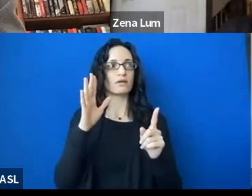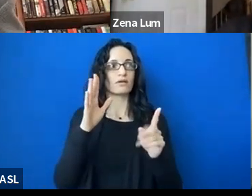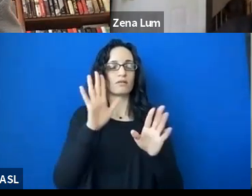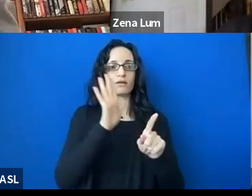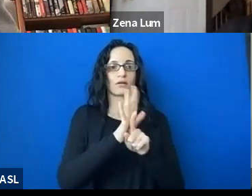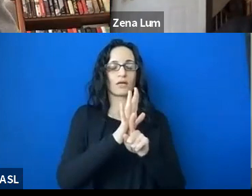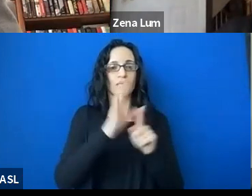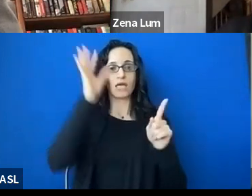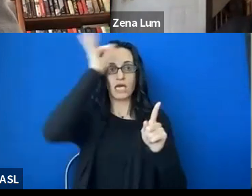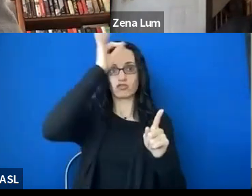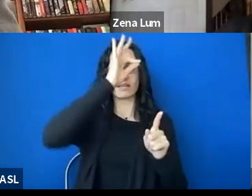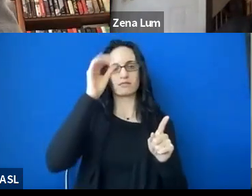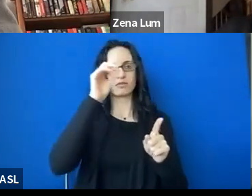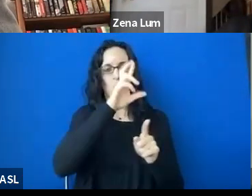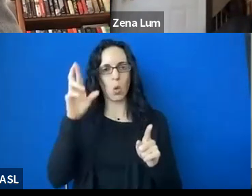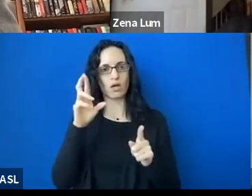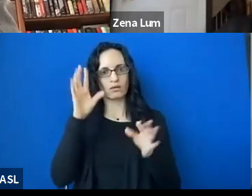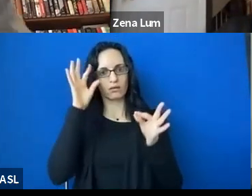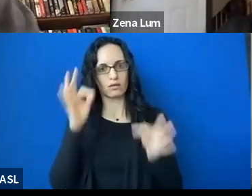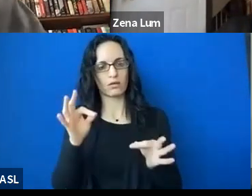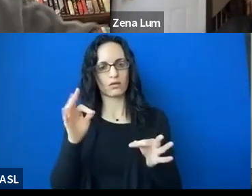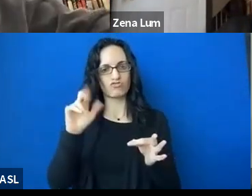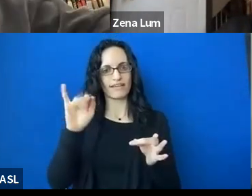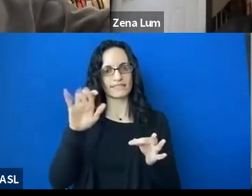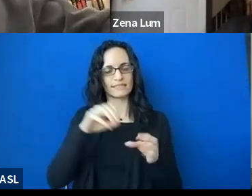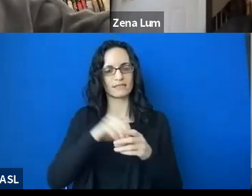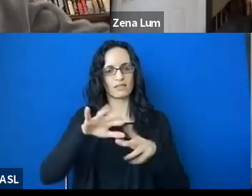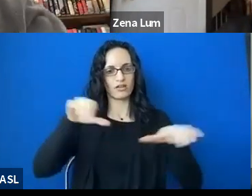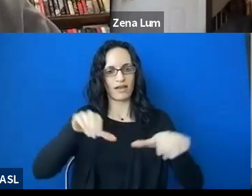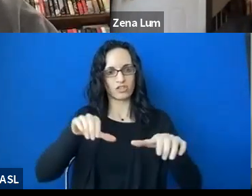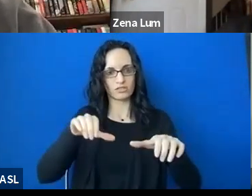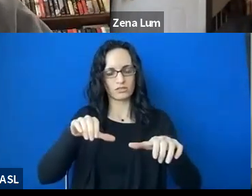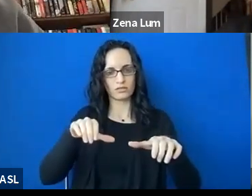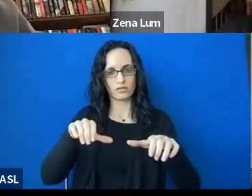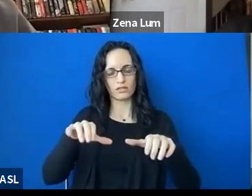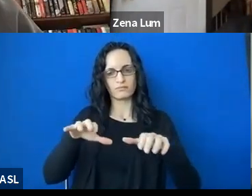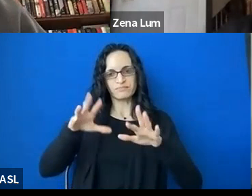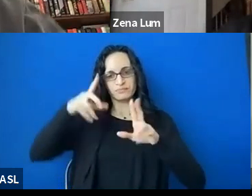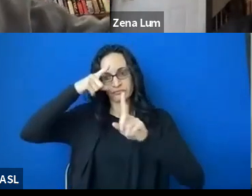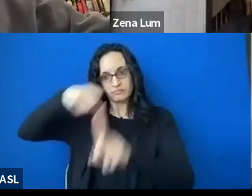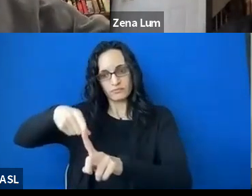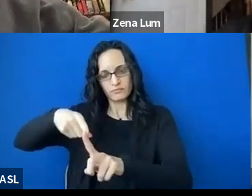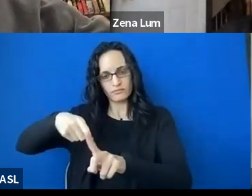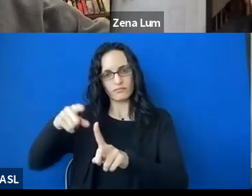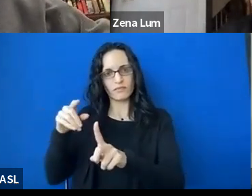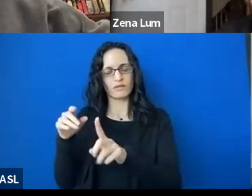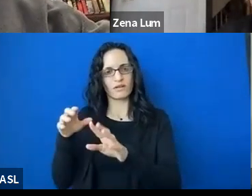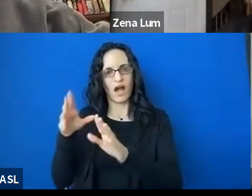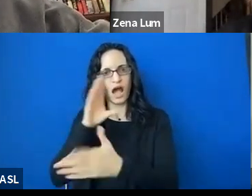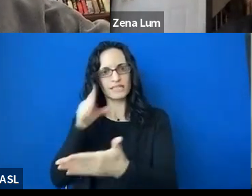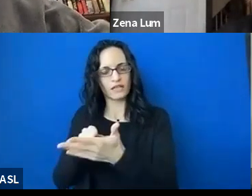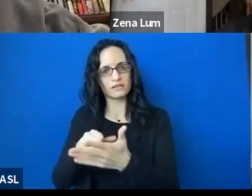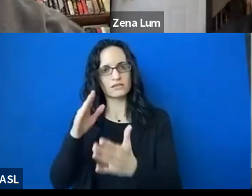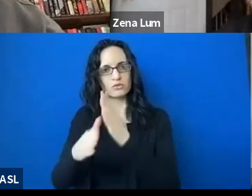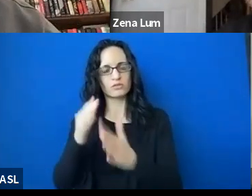in their actions. Anger at the Asian minority groups who are once again being pitted against another community of color as they